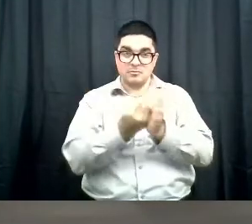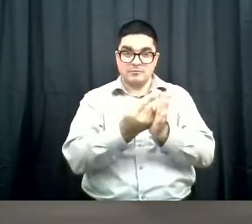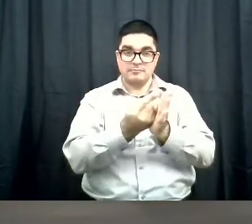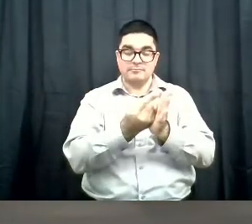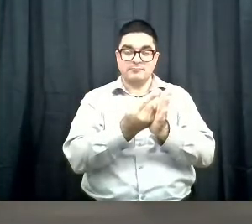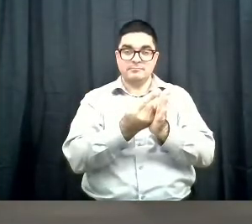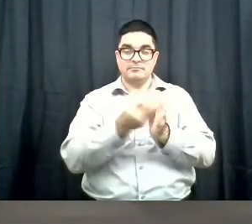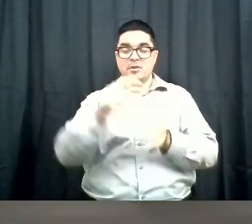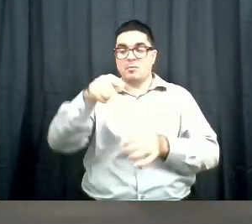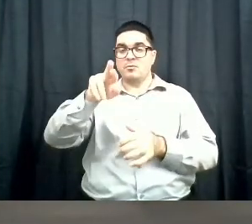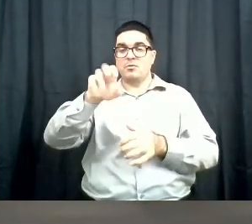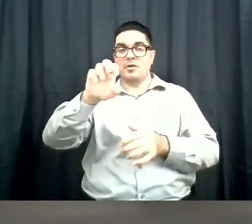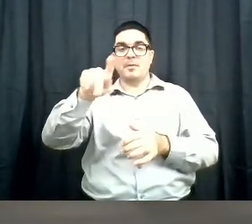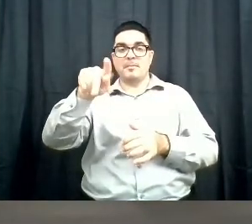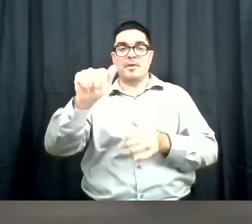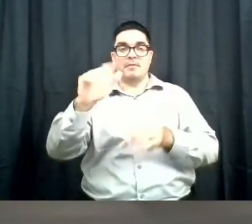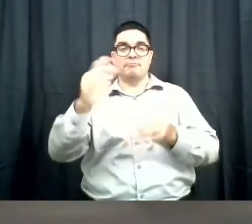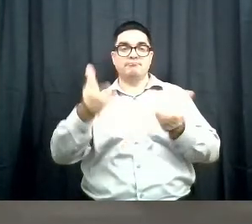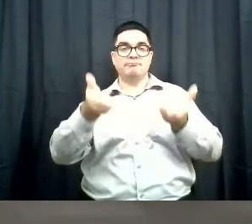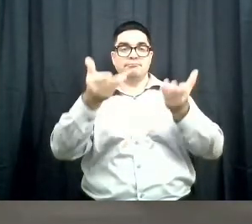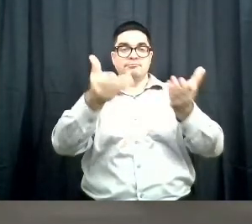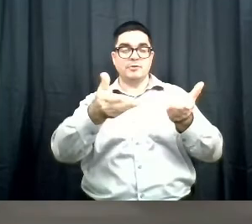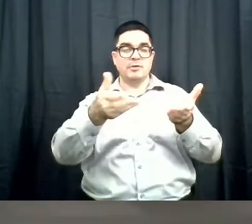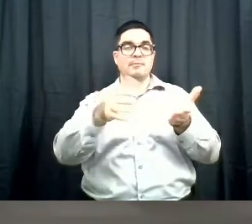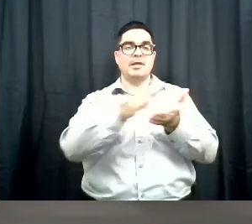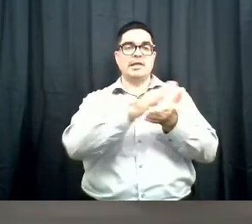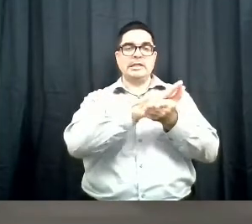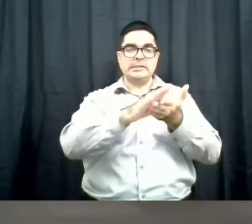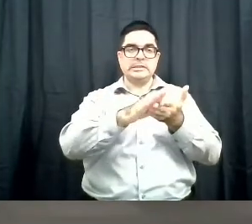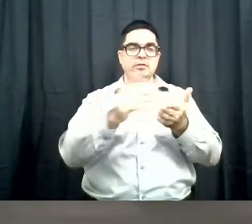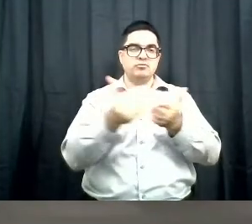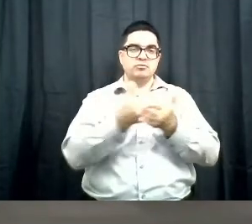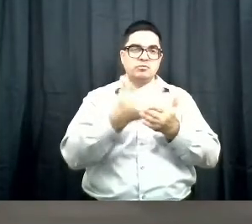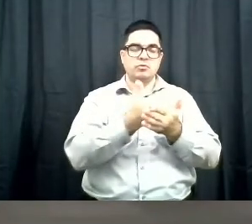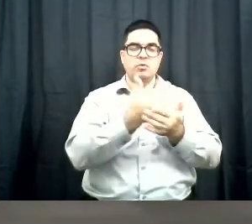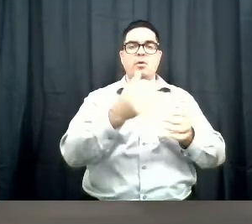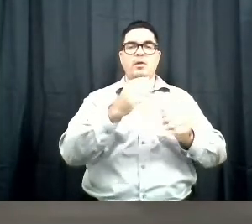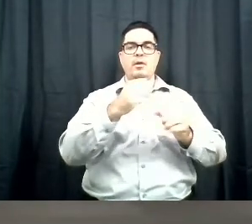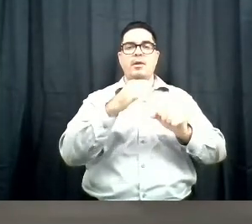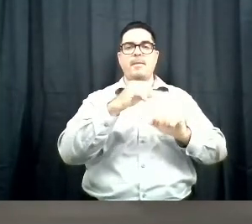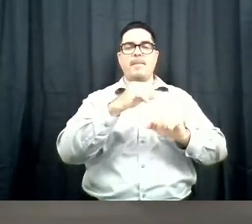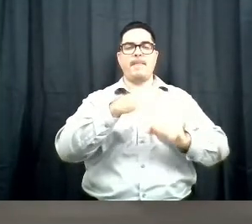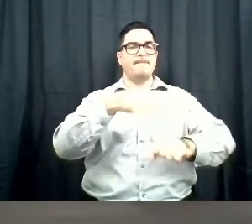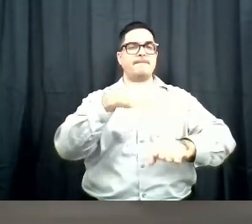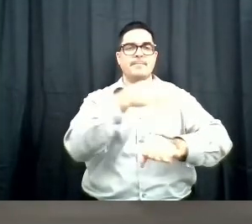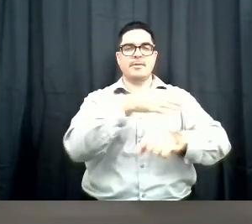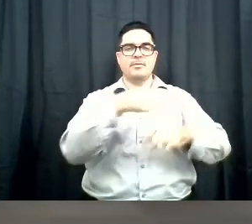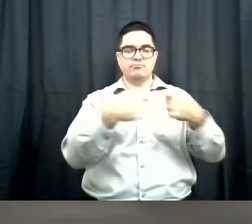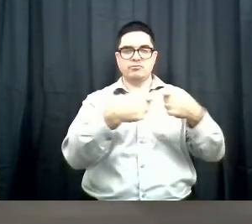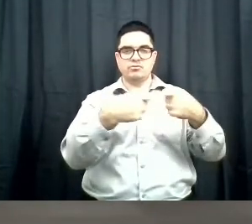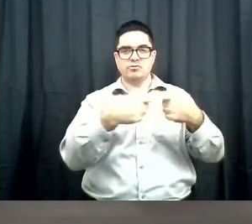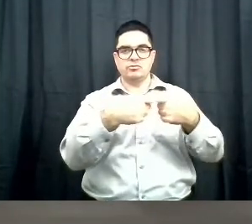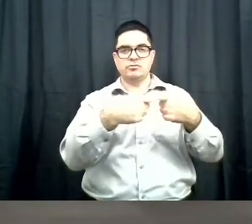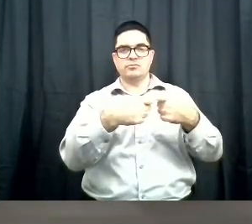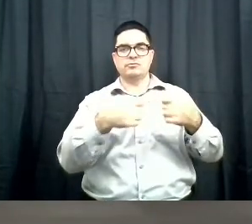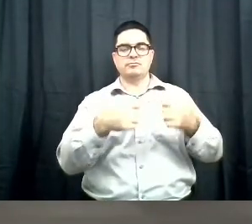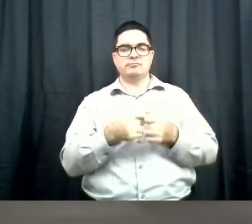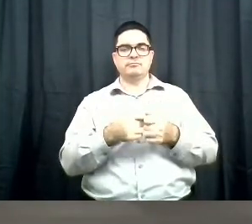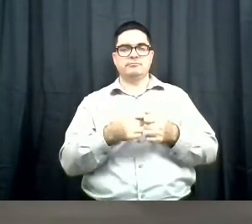provide clean power at half the price PREPA currently pays, why doesn't the FOMB immediately greenlight every shovel-ready solar project at today's